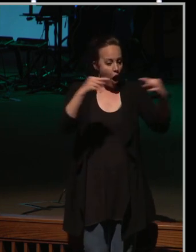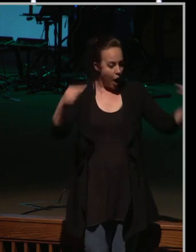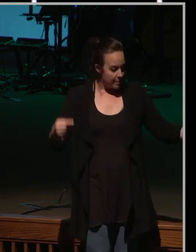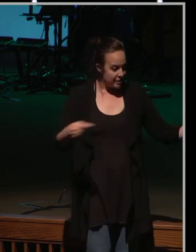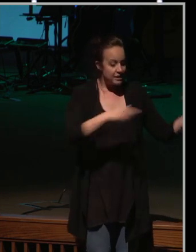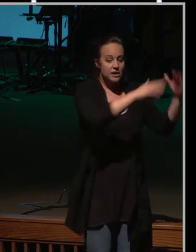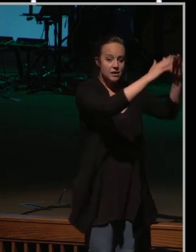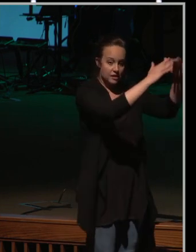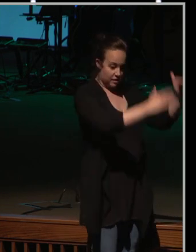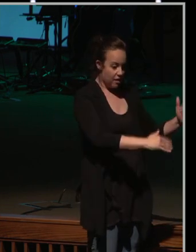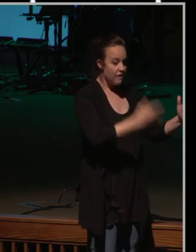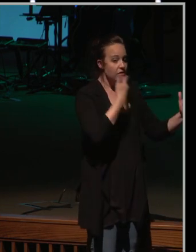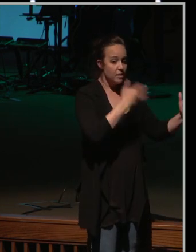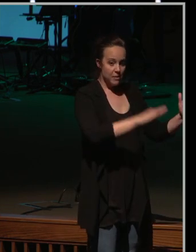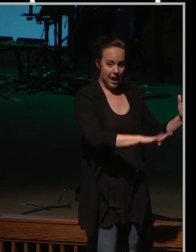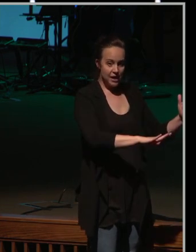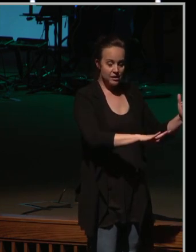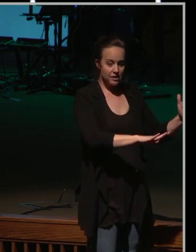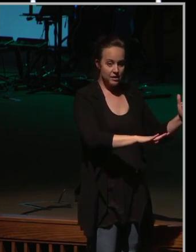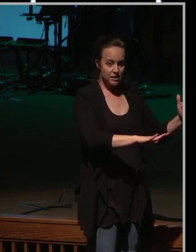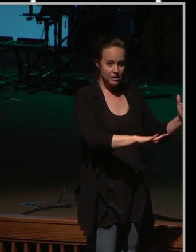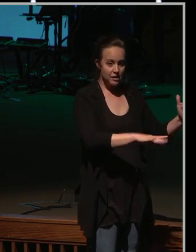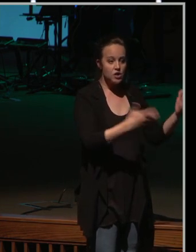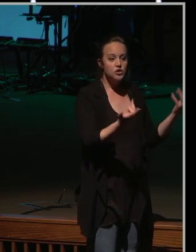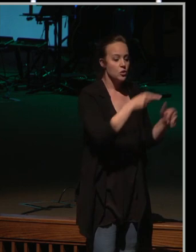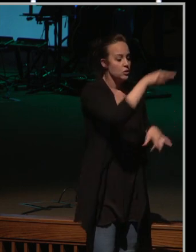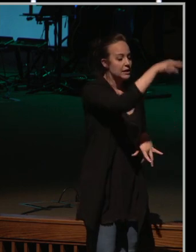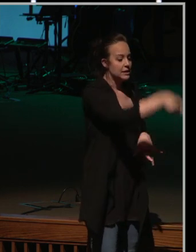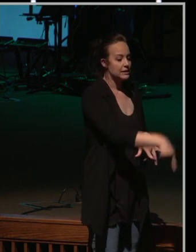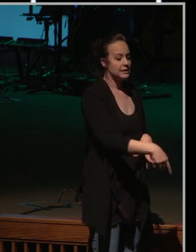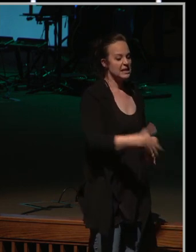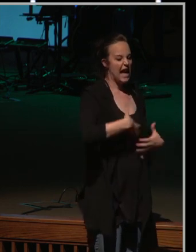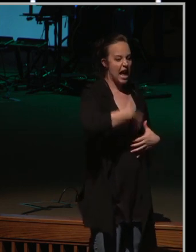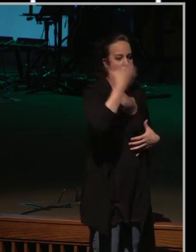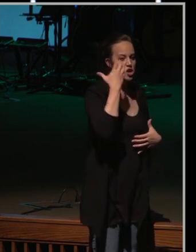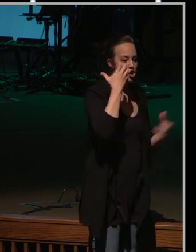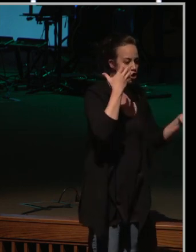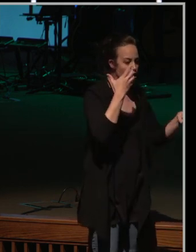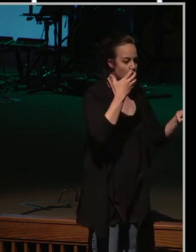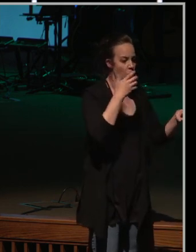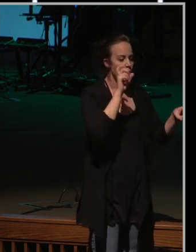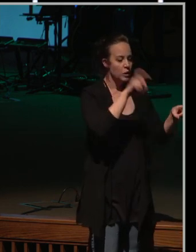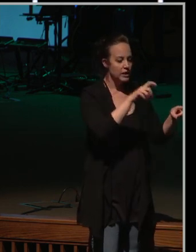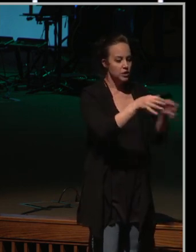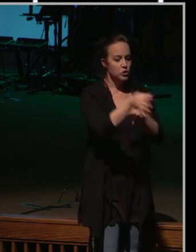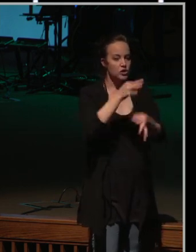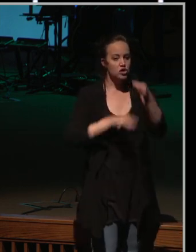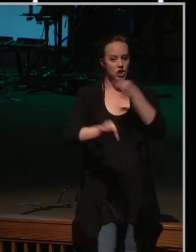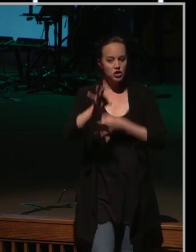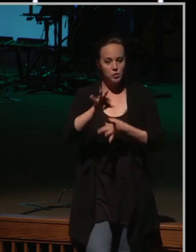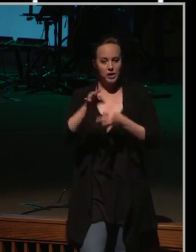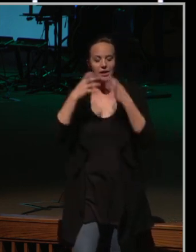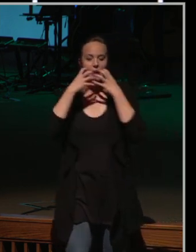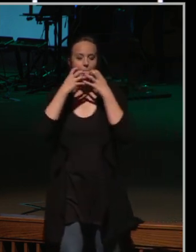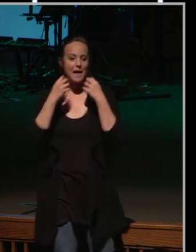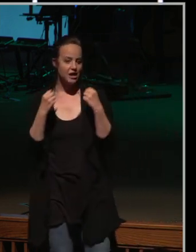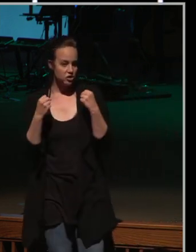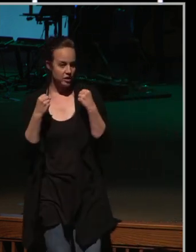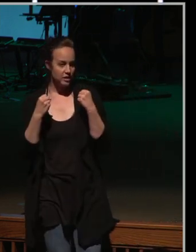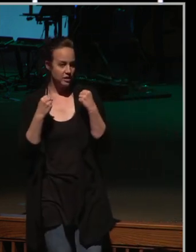How do we overcome anger? With compassion. We are to replace wrath with